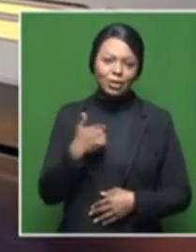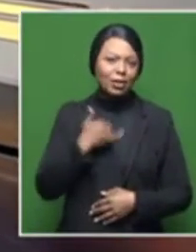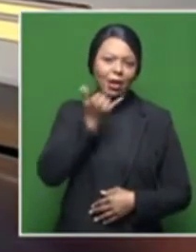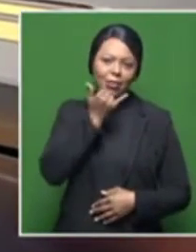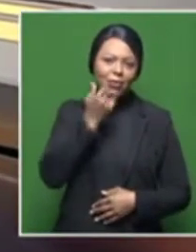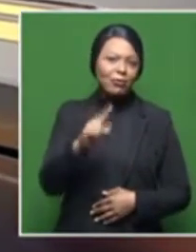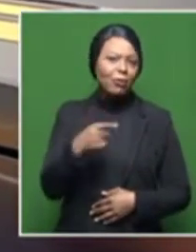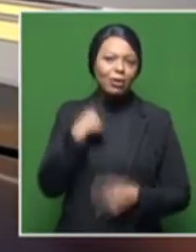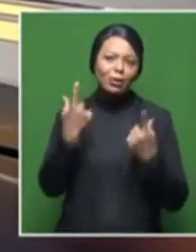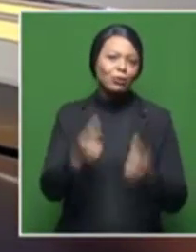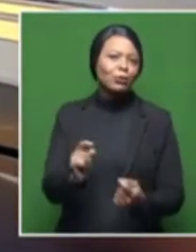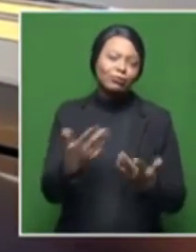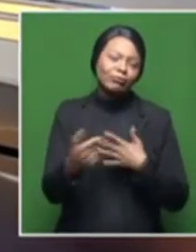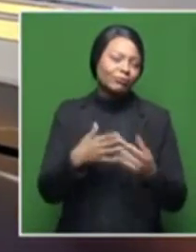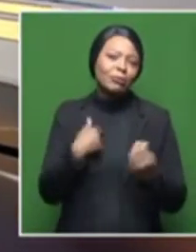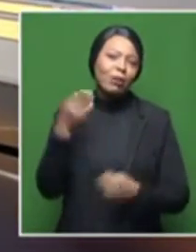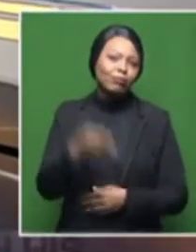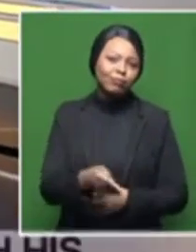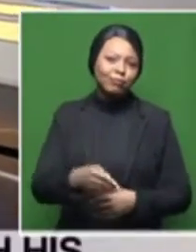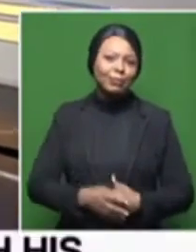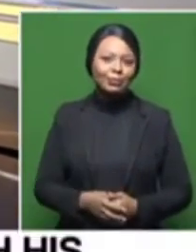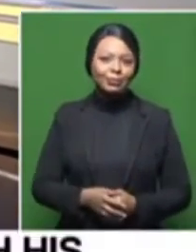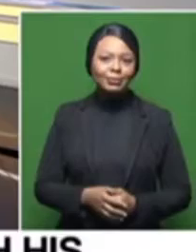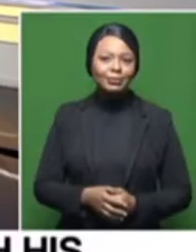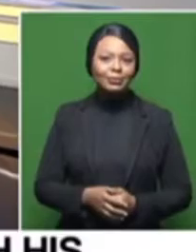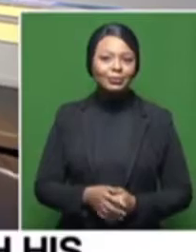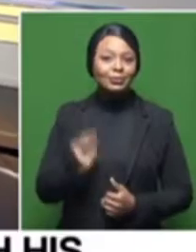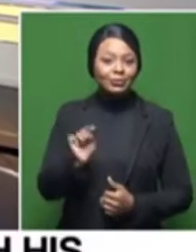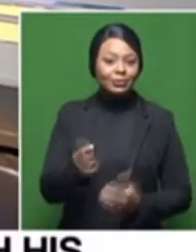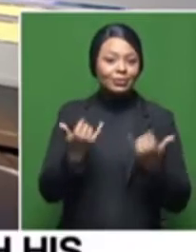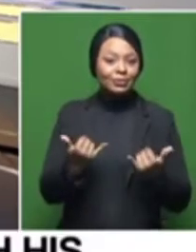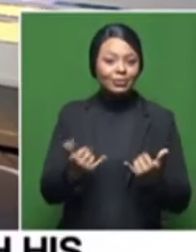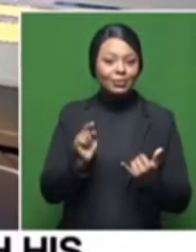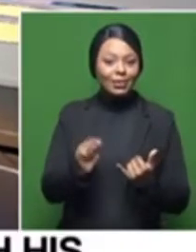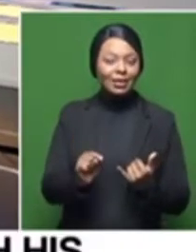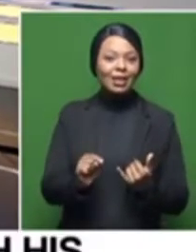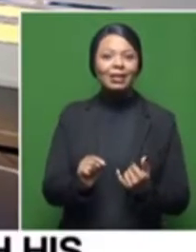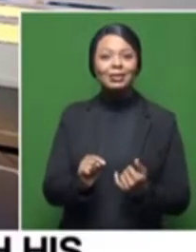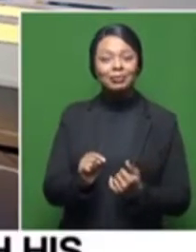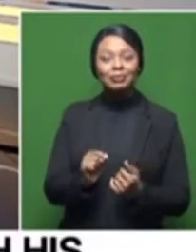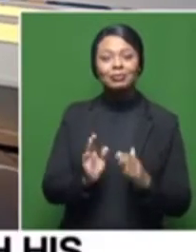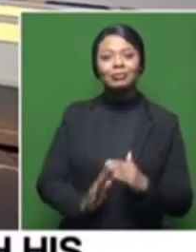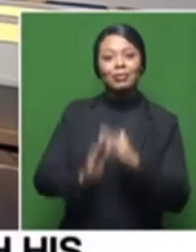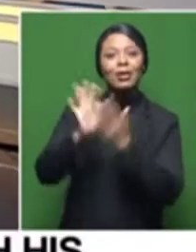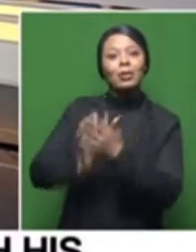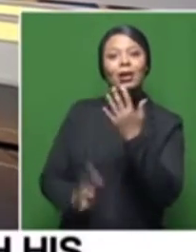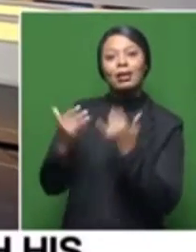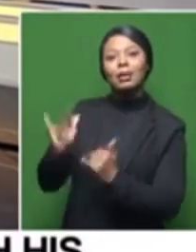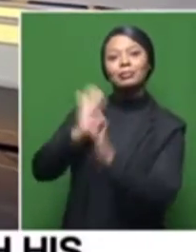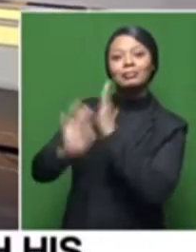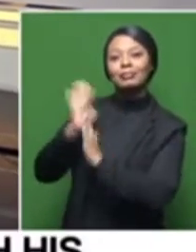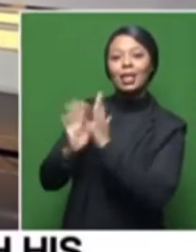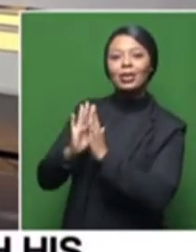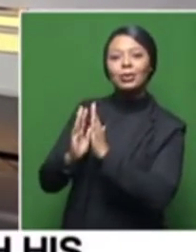do. Yeah. And I'm here. Great stuff, man. Good to have you with us. Now, before we get into your music, just talk us through how your journey has been